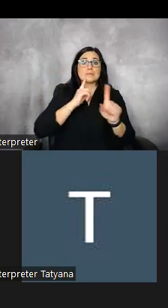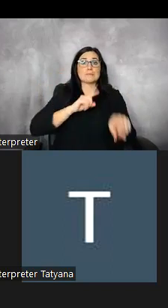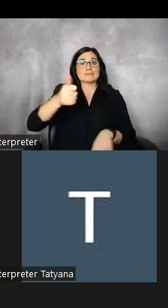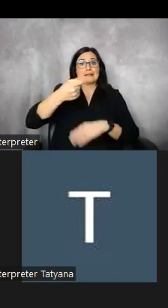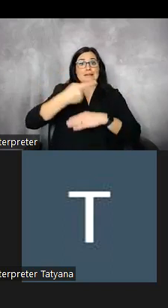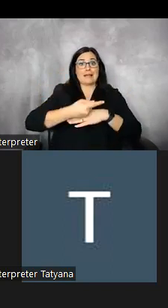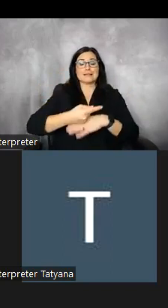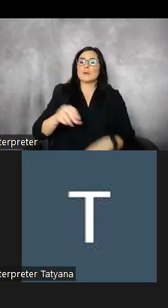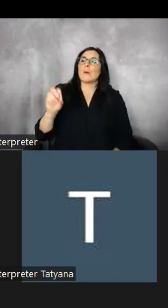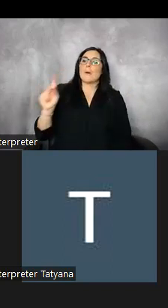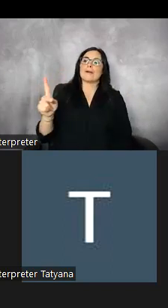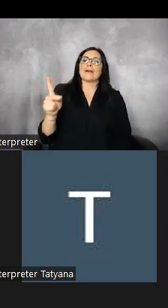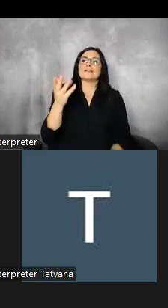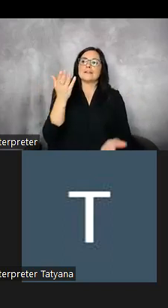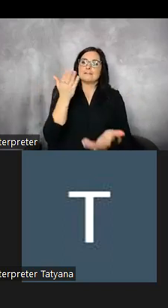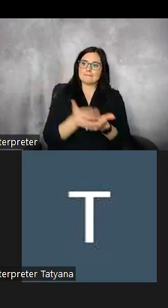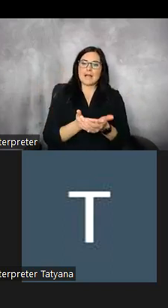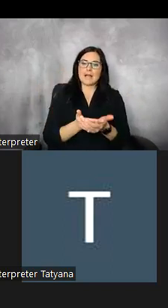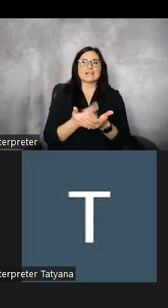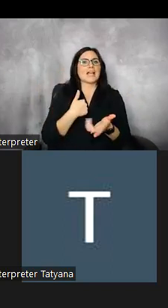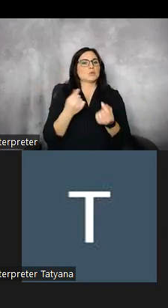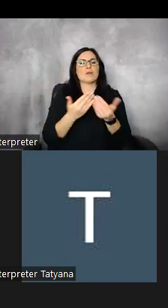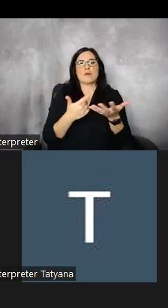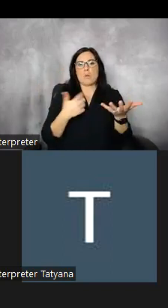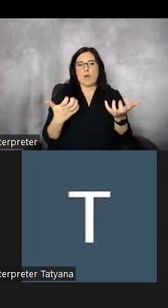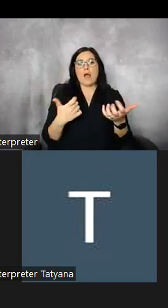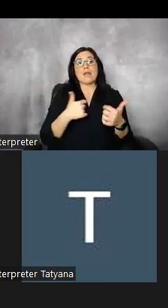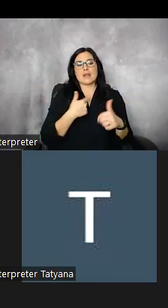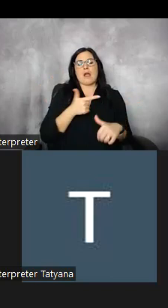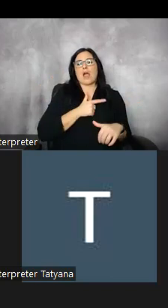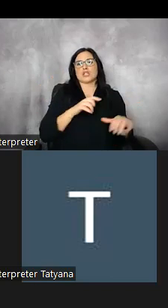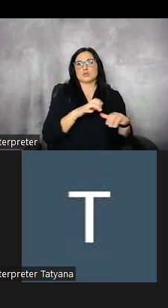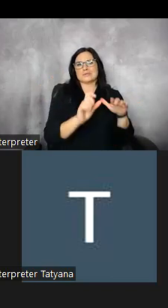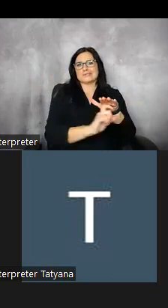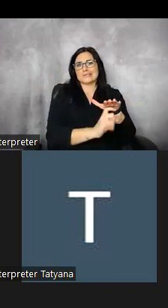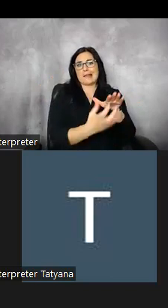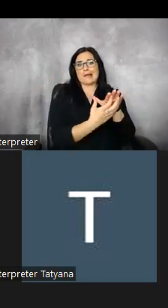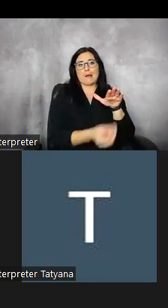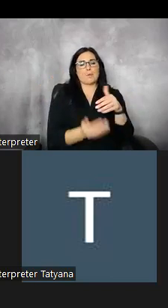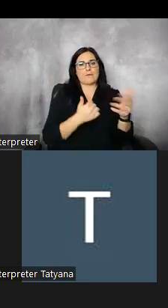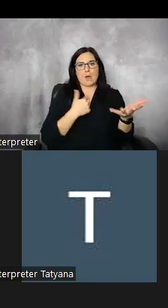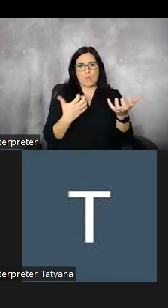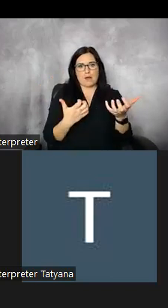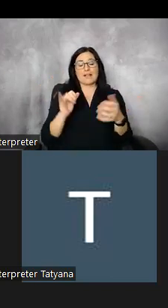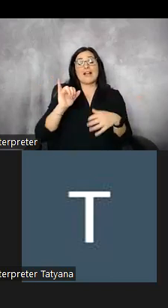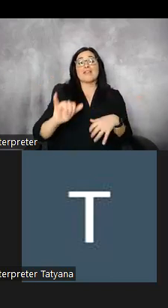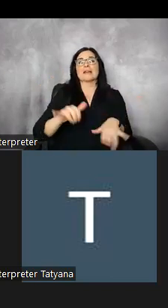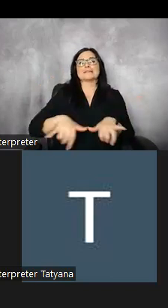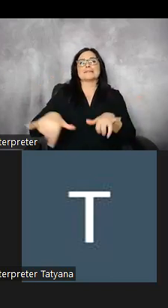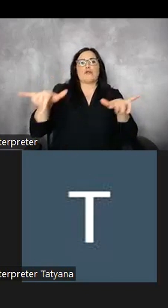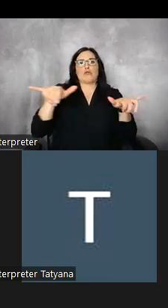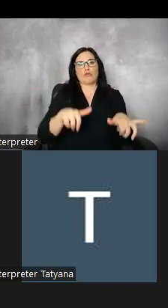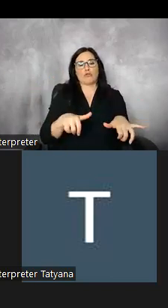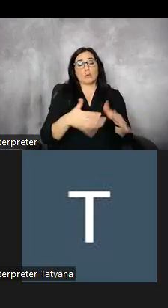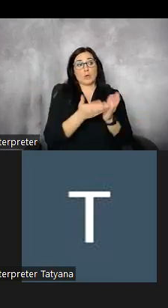then I say, okay, I have de facto permission to do whatever I want. And then I do whatever I want. I can scan it. I can do whatever. And that's the way we've kind of set up our request system, that we